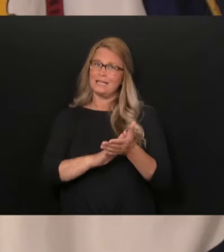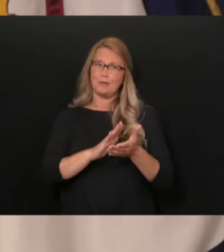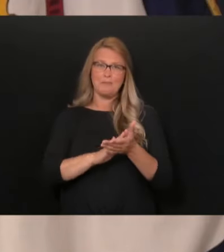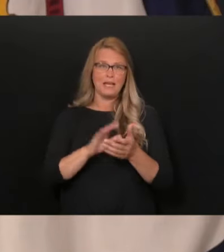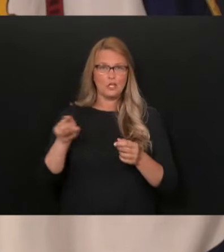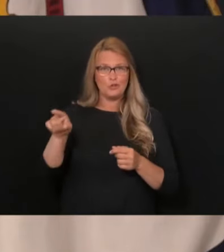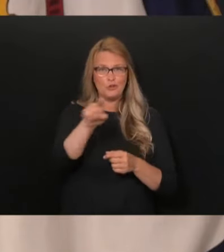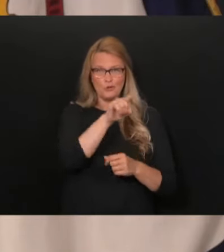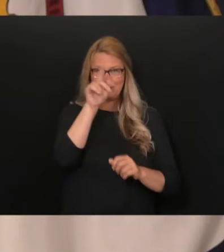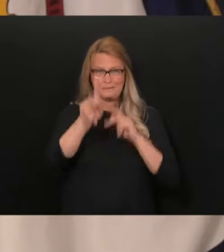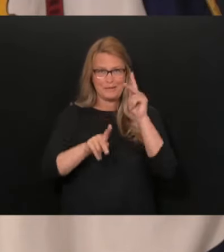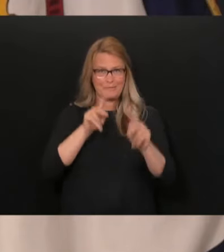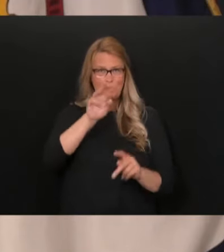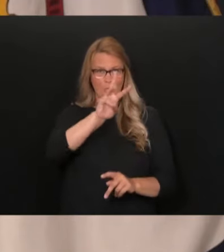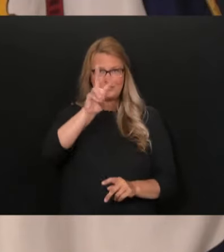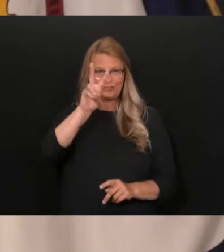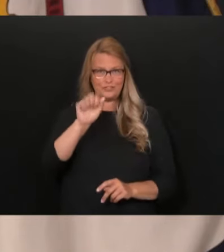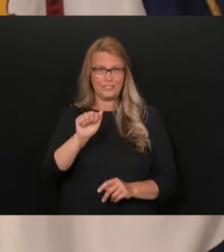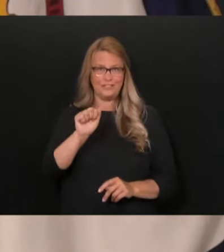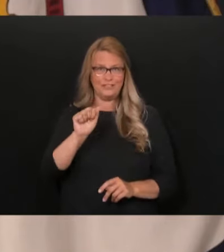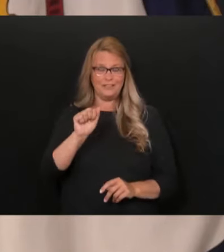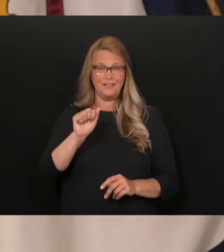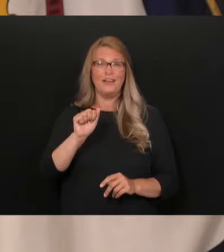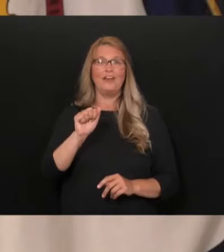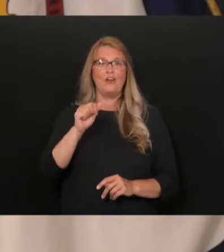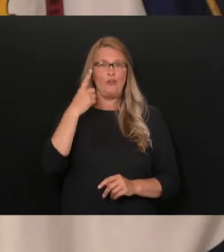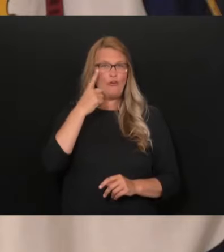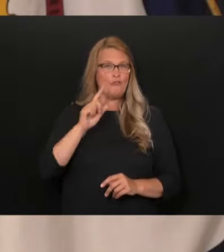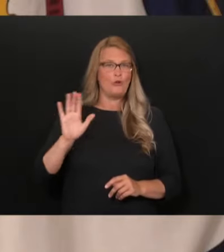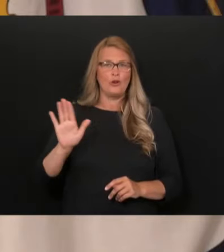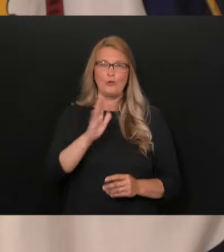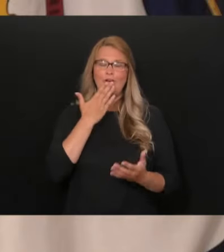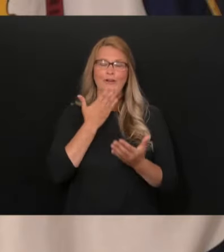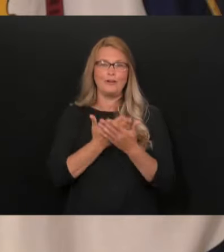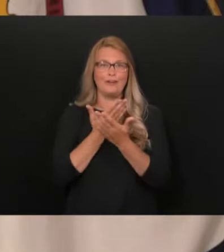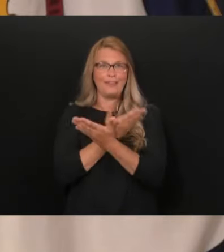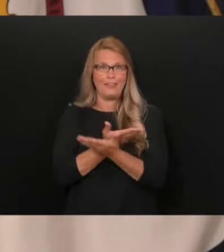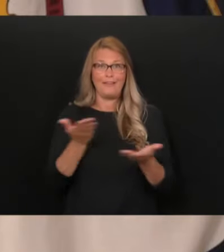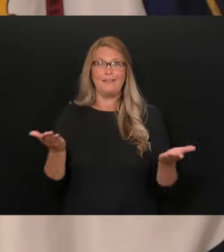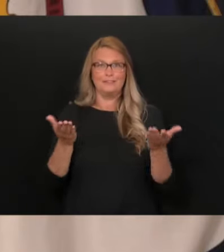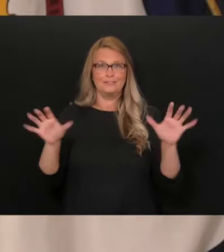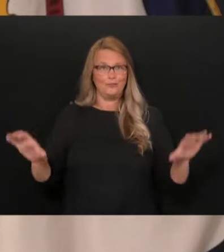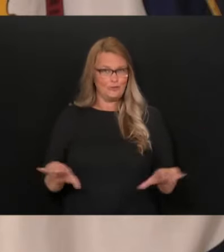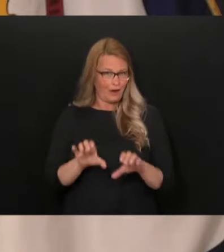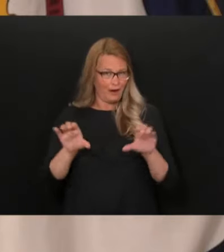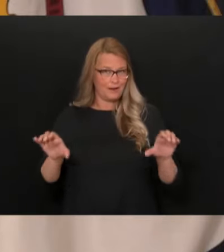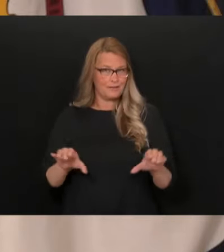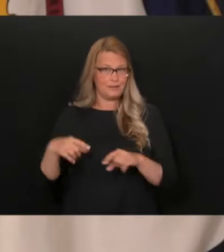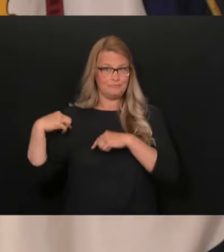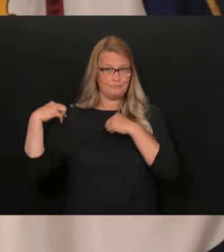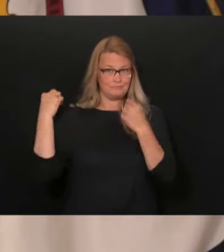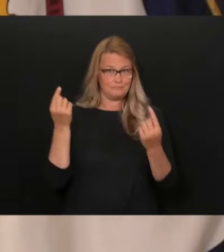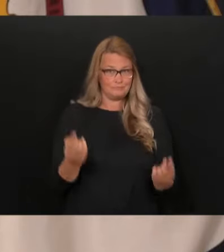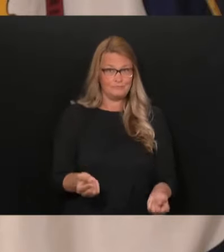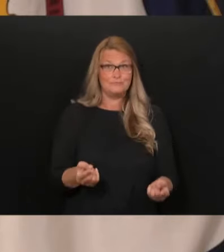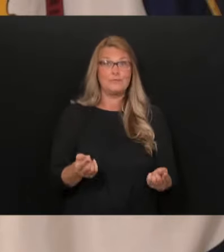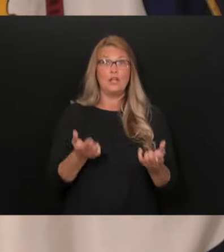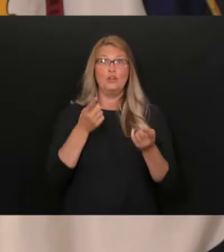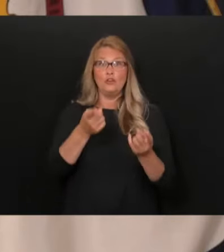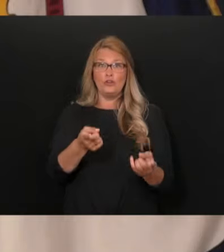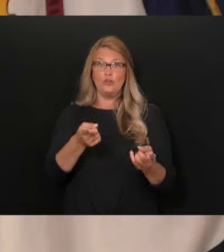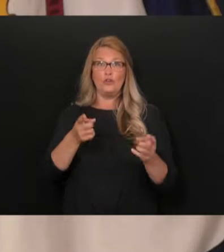and you, all of our great people, for all this good stuff that you've done, because you've listened, you've